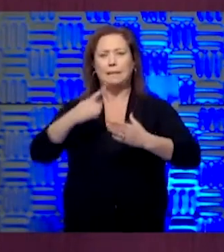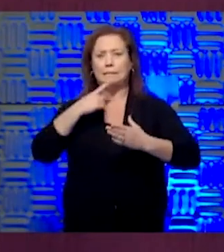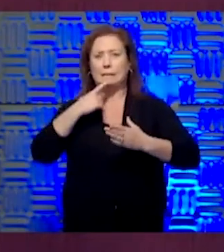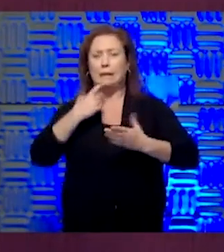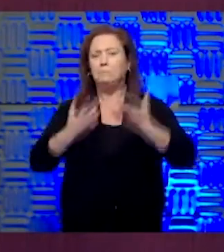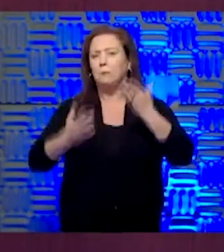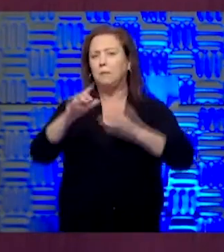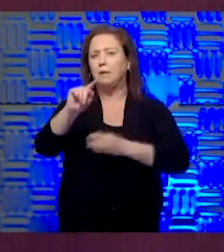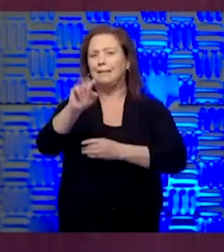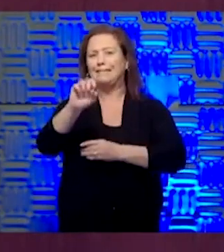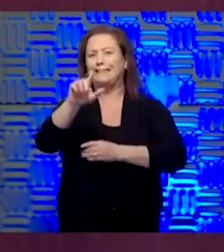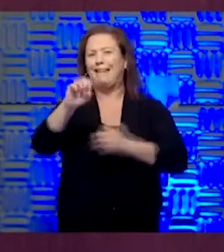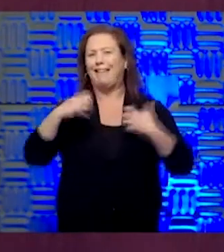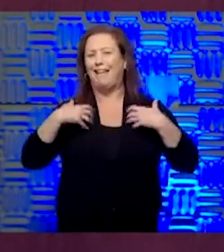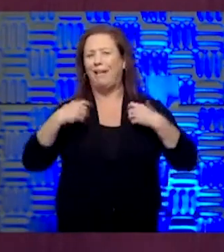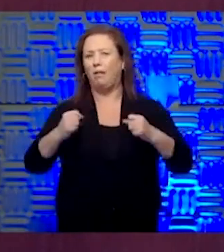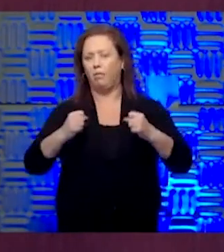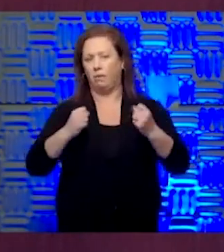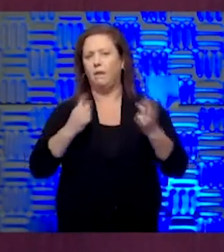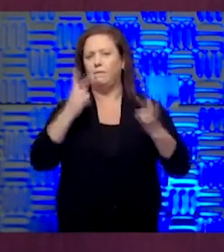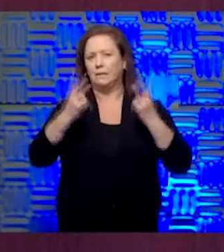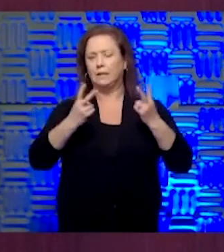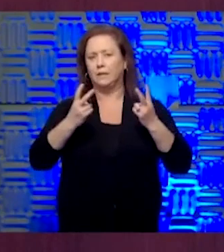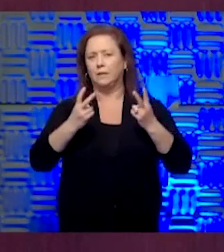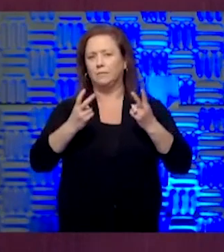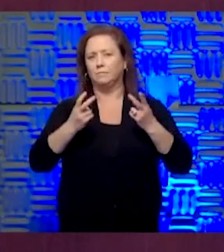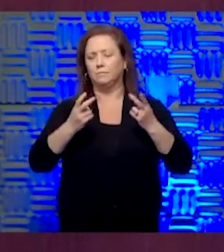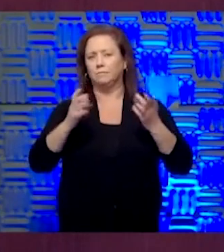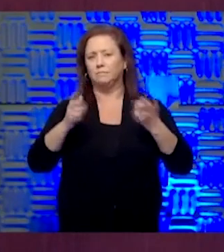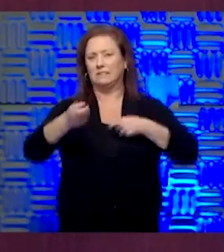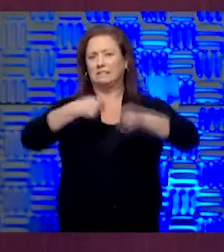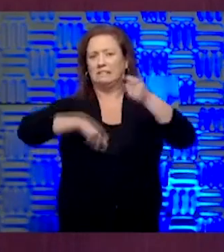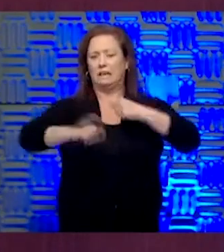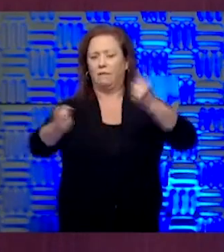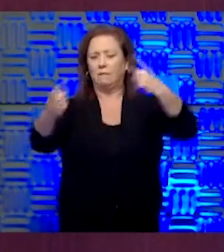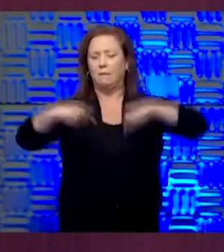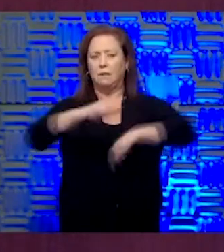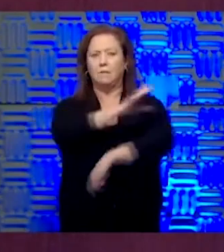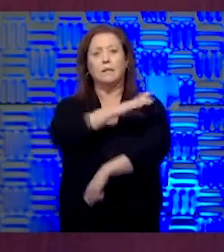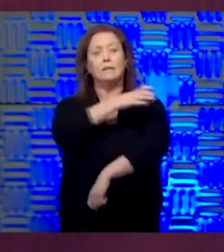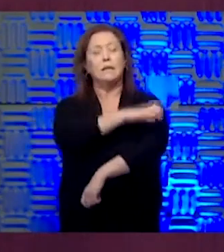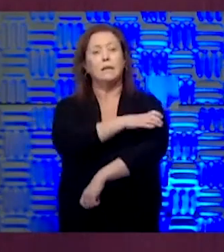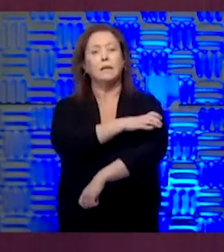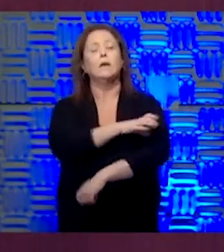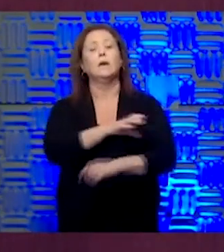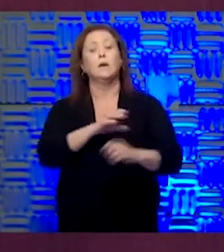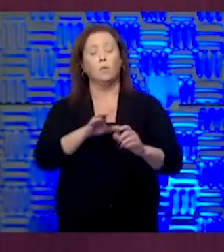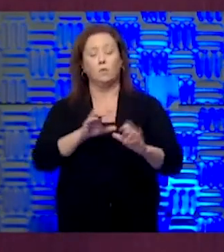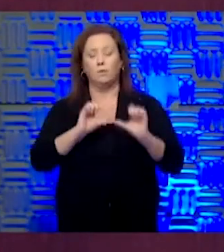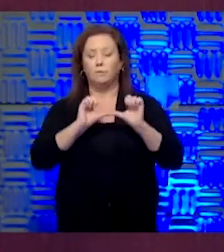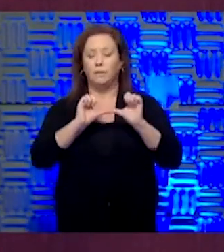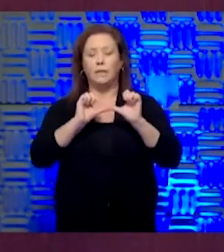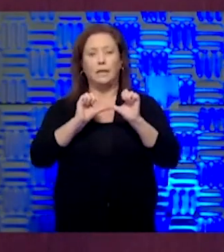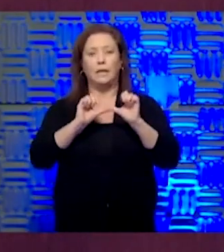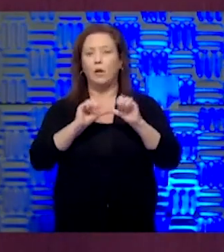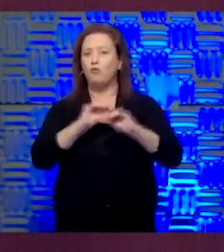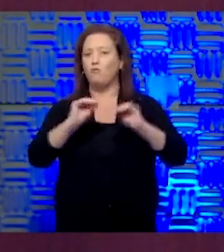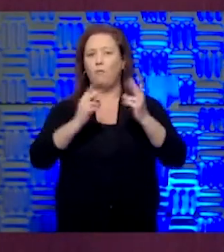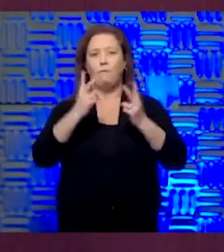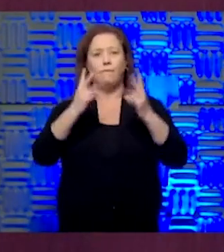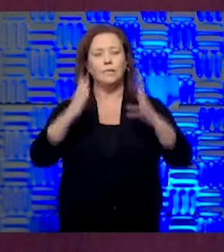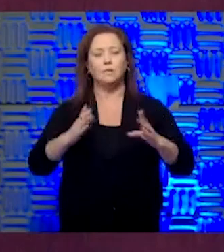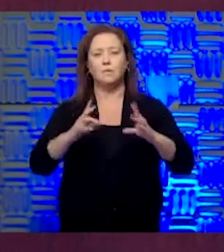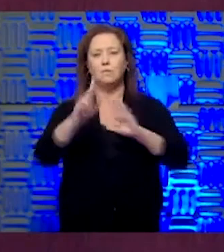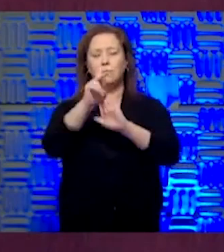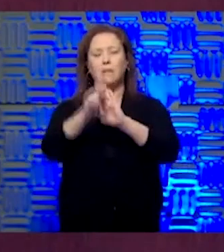telehealth visit rather than having them physically come into the clinic. We're doing things like maintaining our no visitor policy, and we certainly